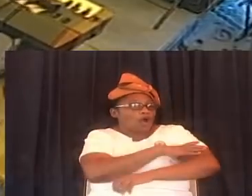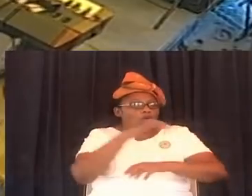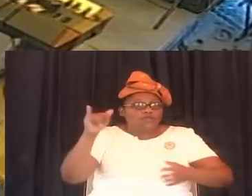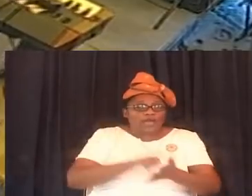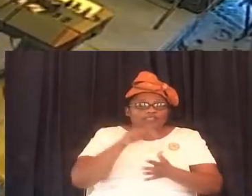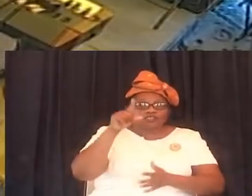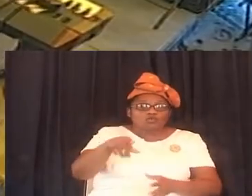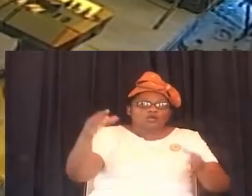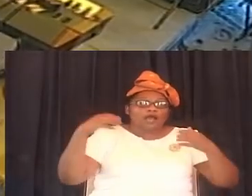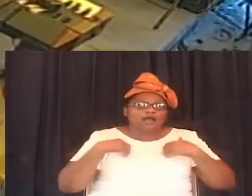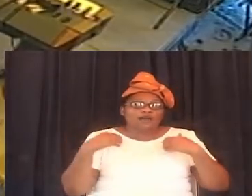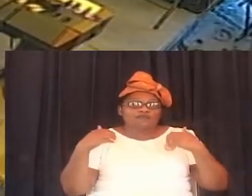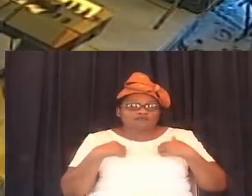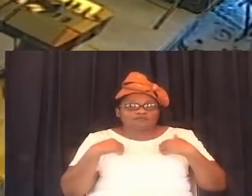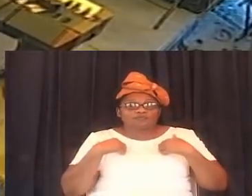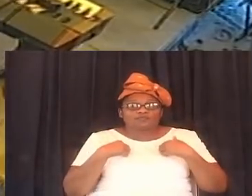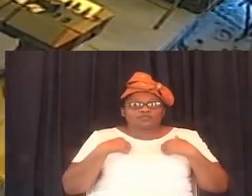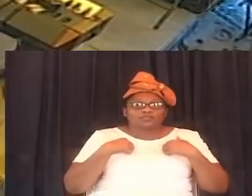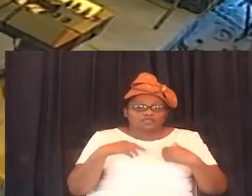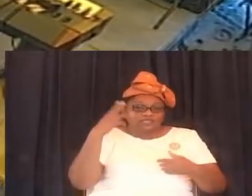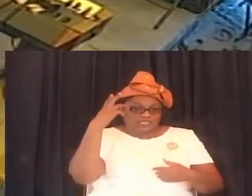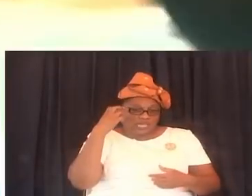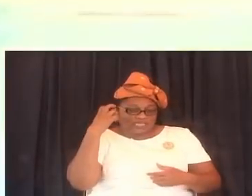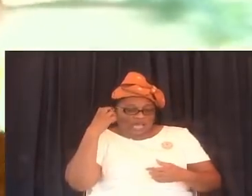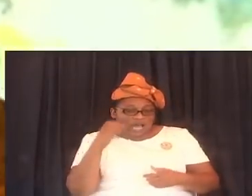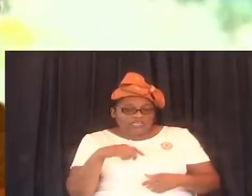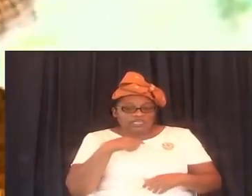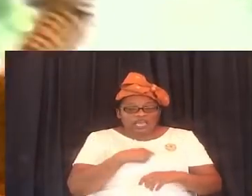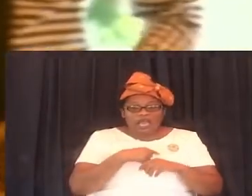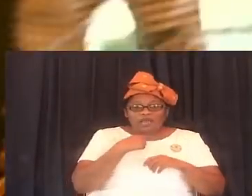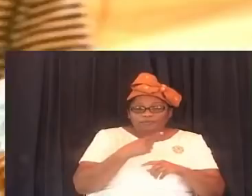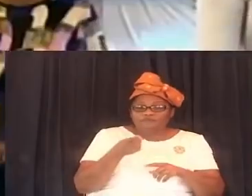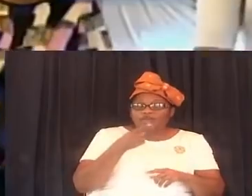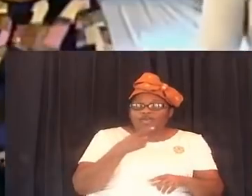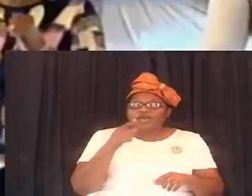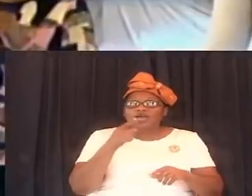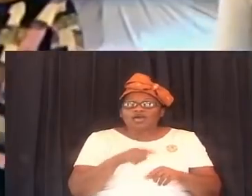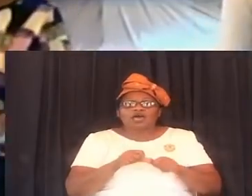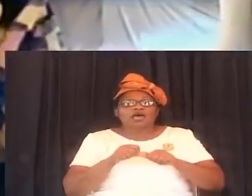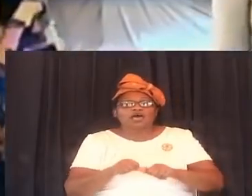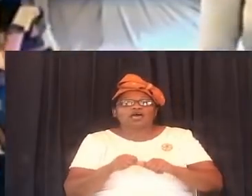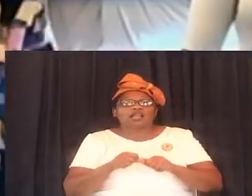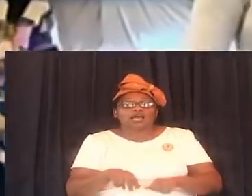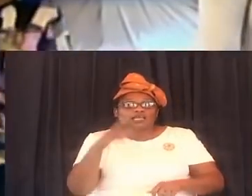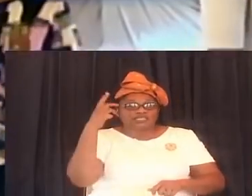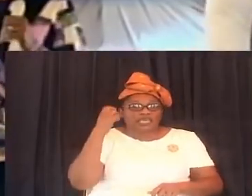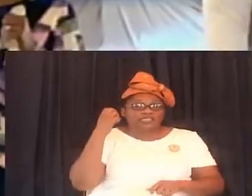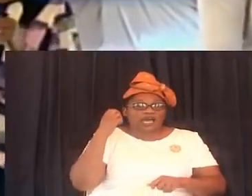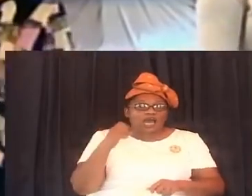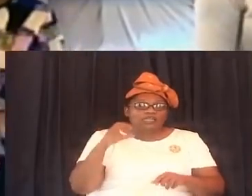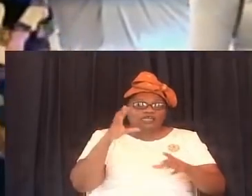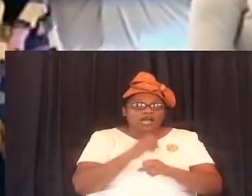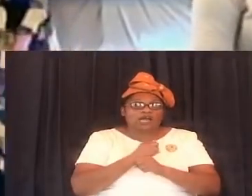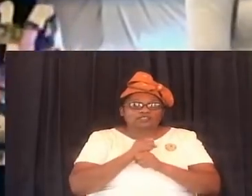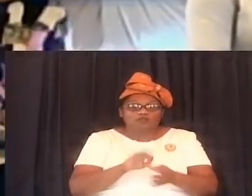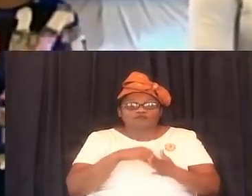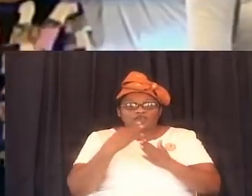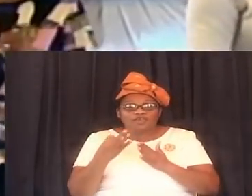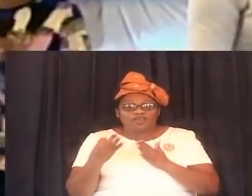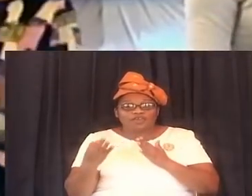the power that you've got, you can't pay. Satan, you can't prevail. Satan, you